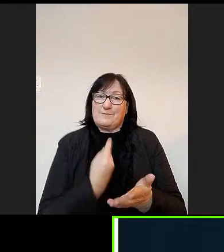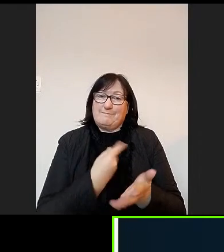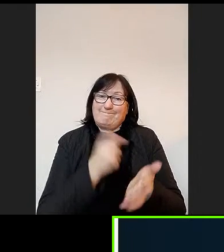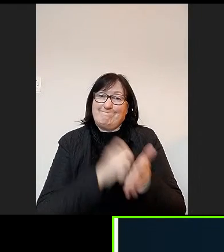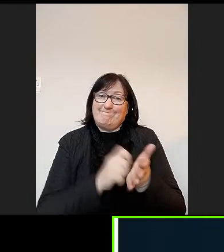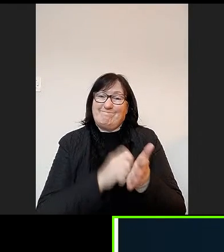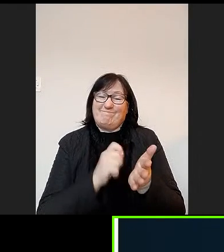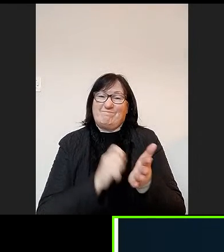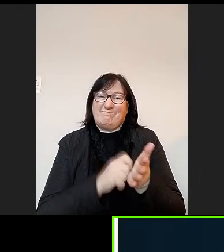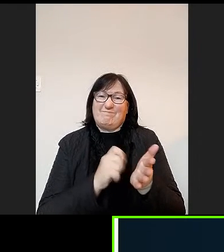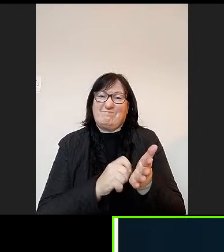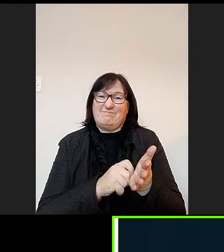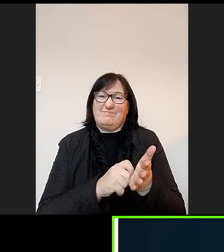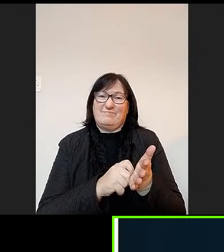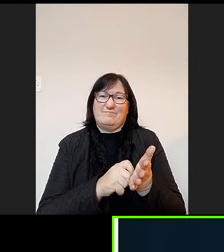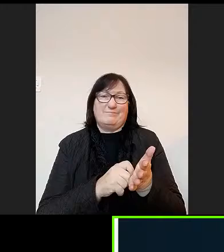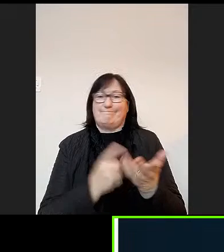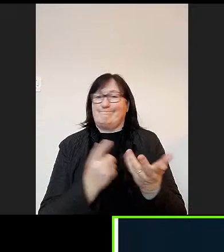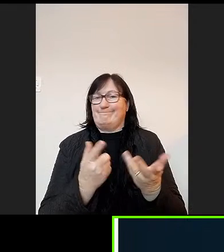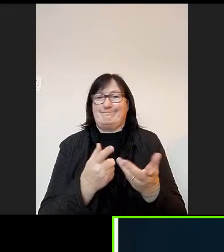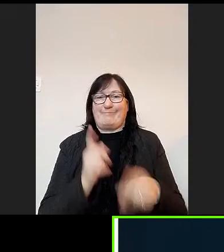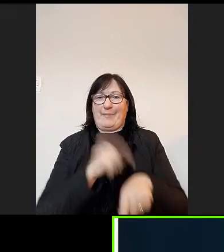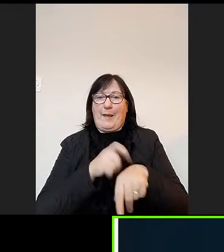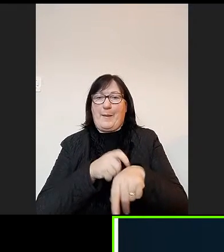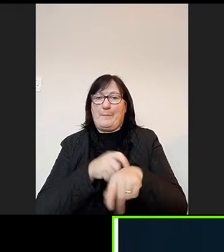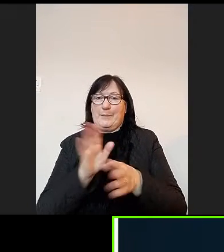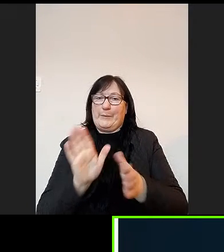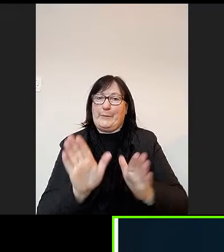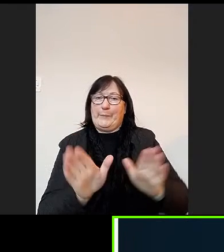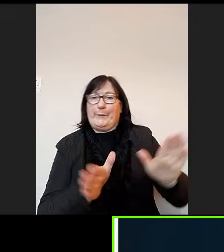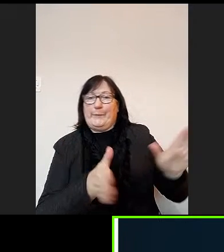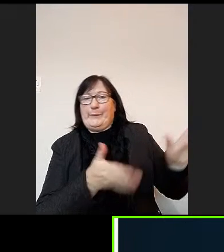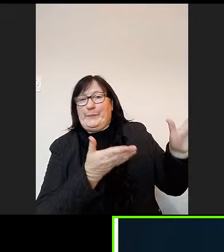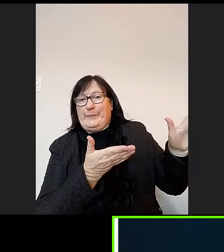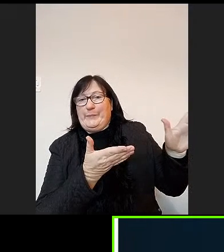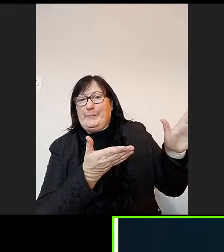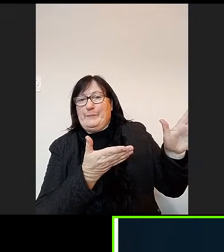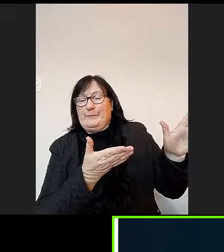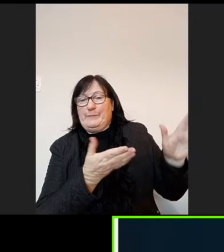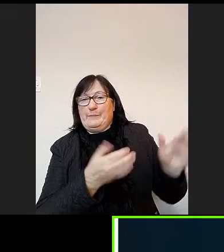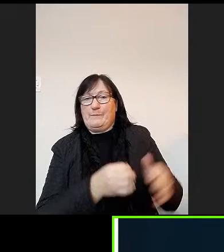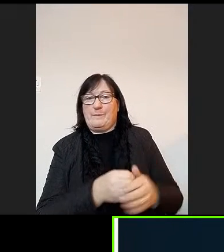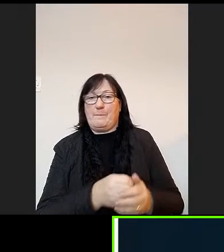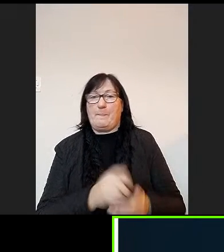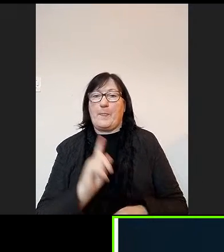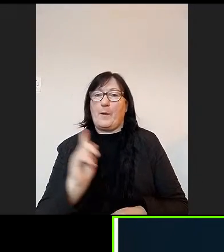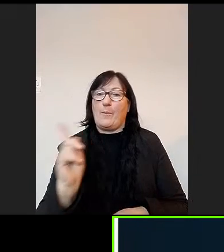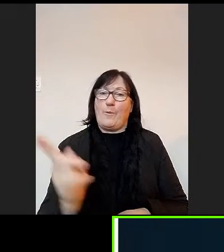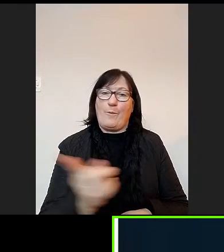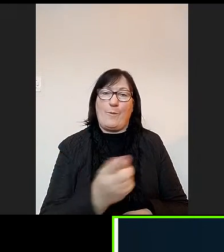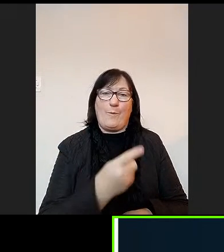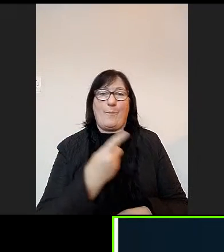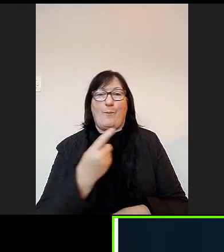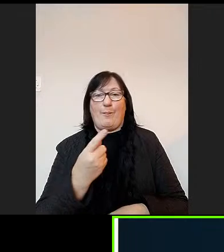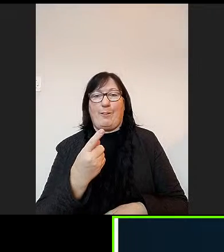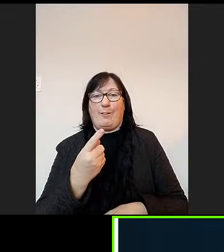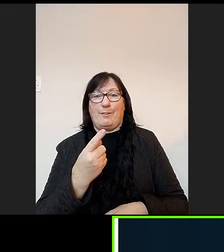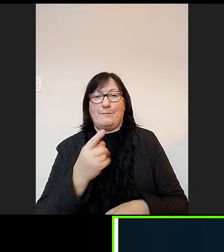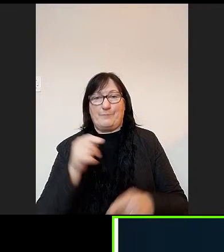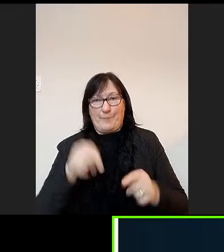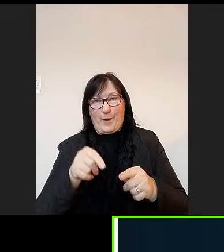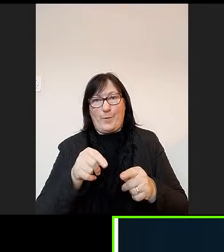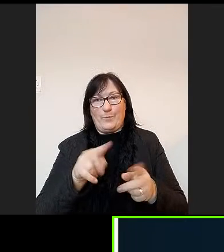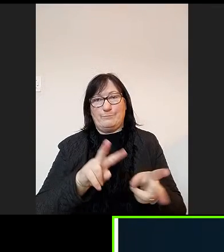really, it has run its race. It's high time that all of us, we embrace this digital self-service